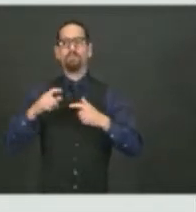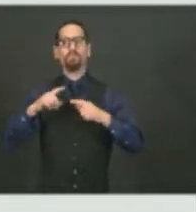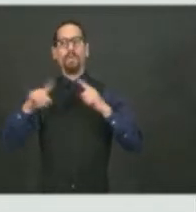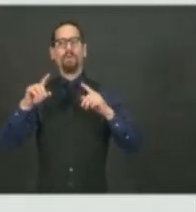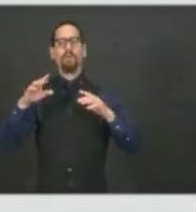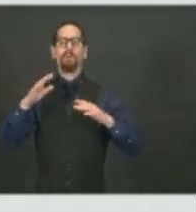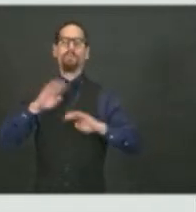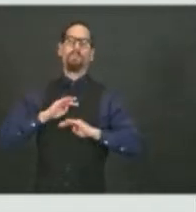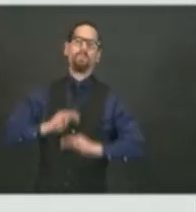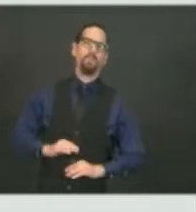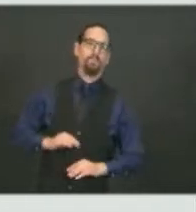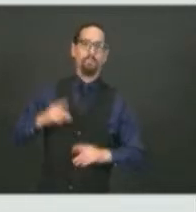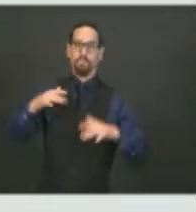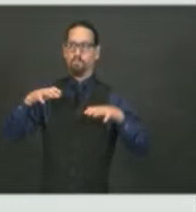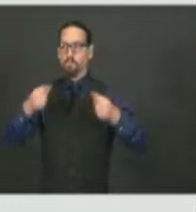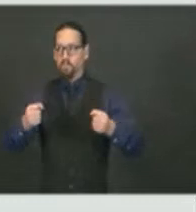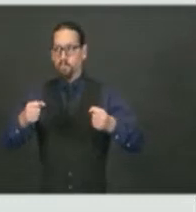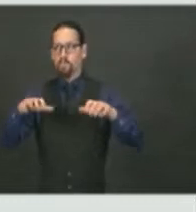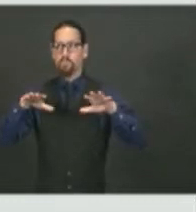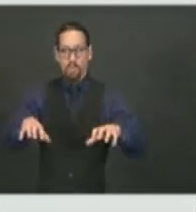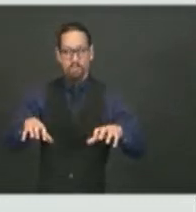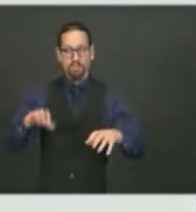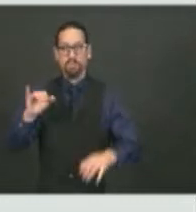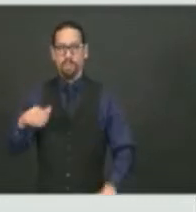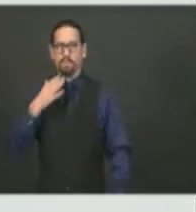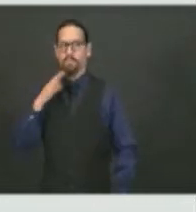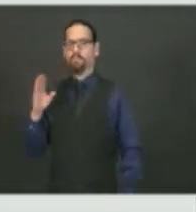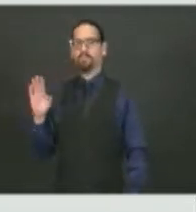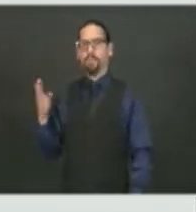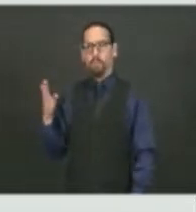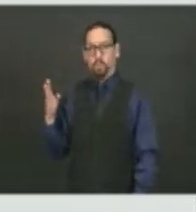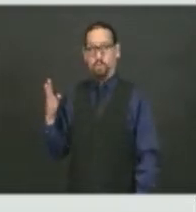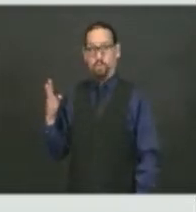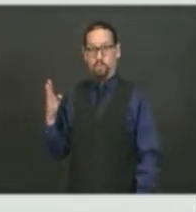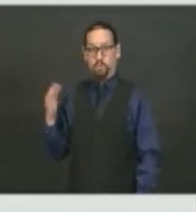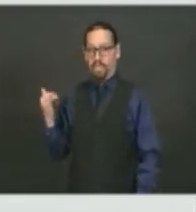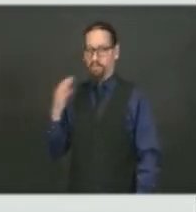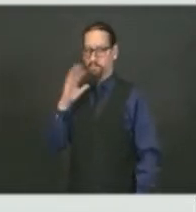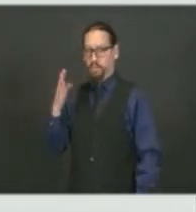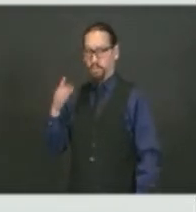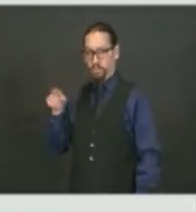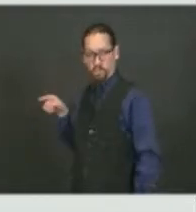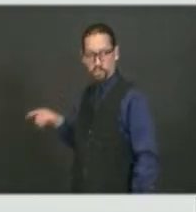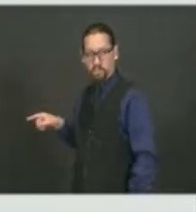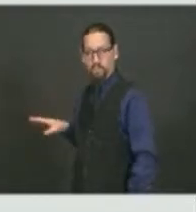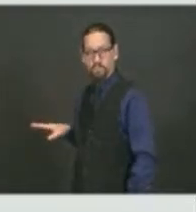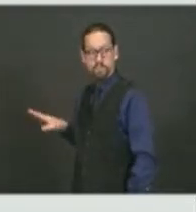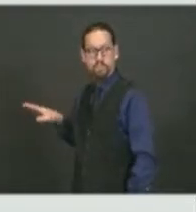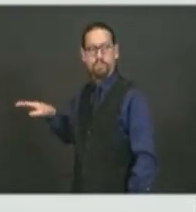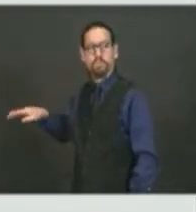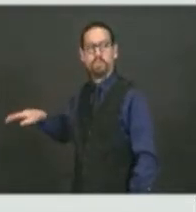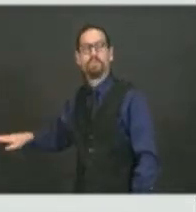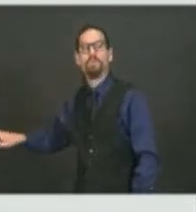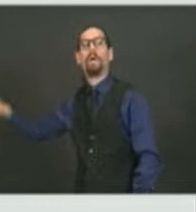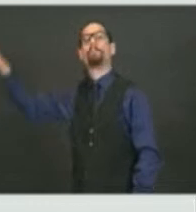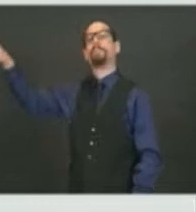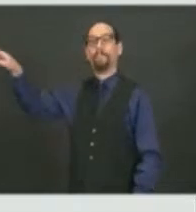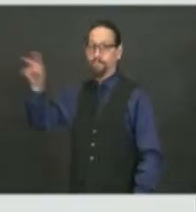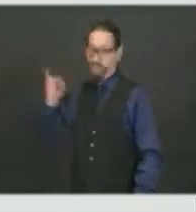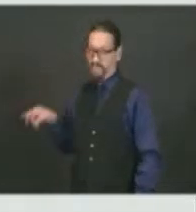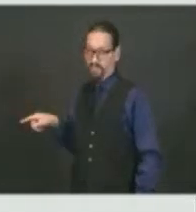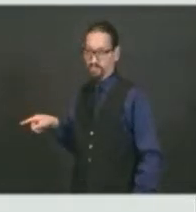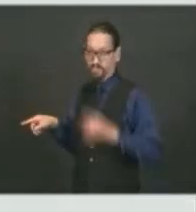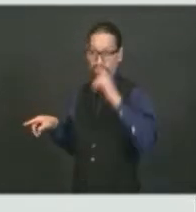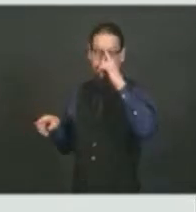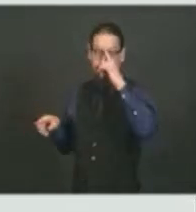the blue is what the model shows, the effect of lifting the pause